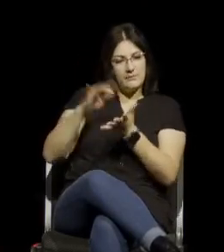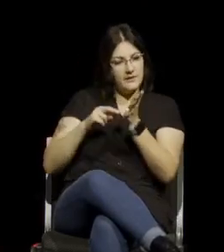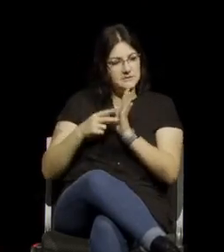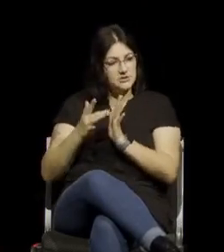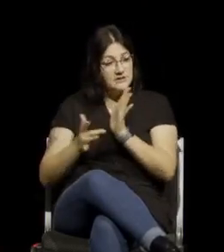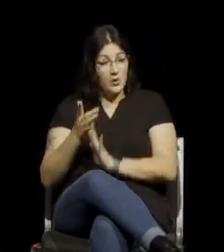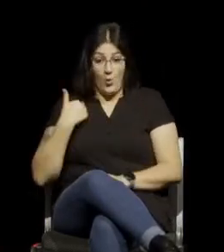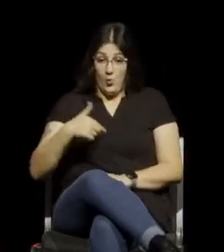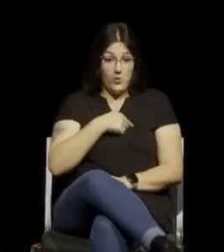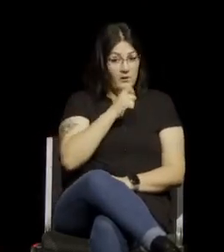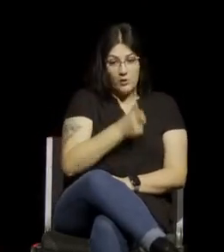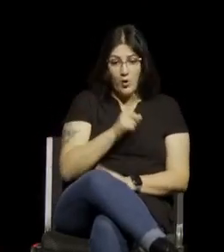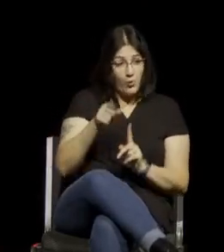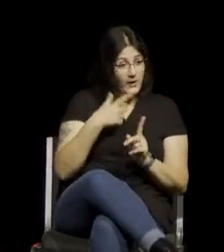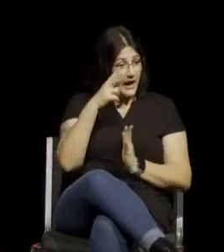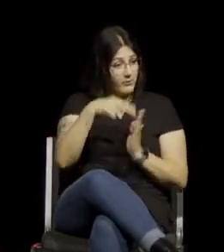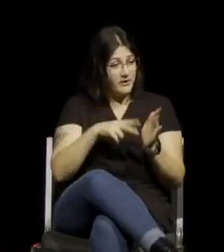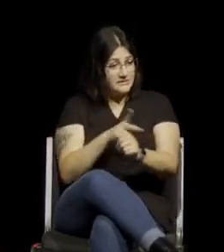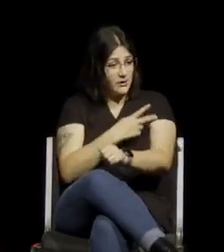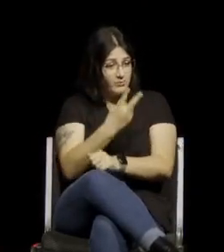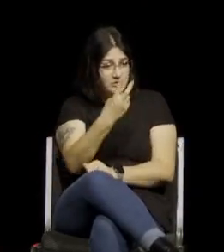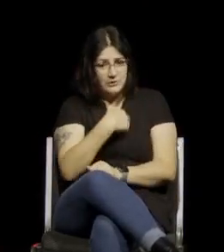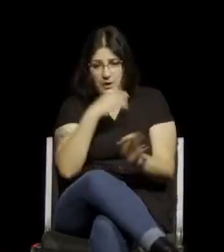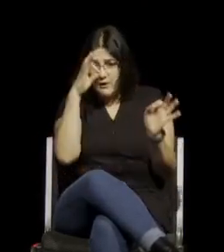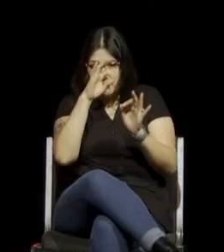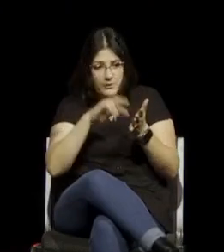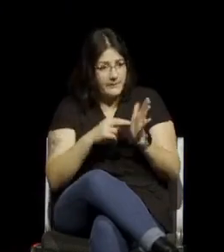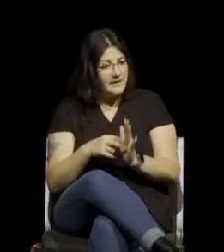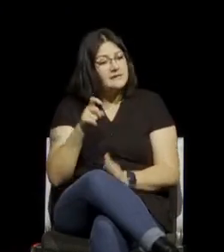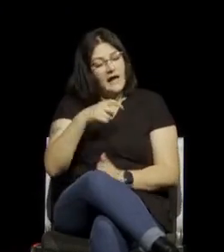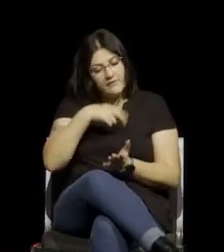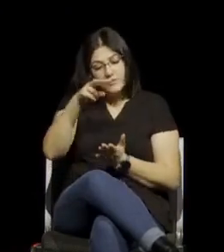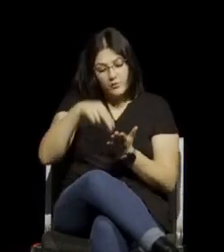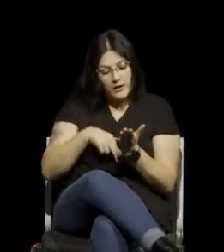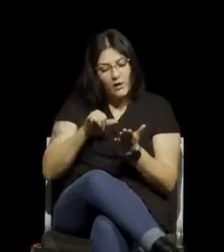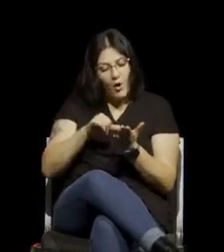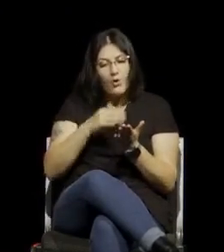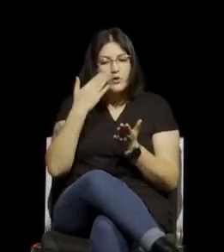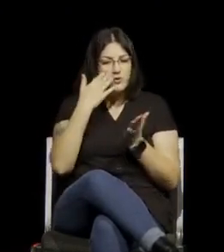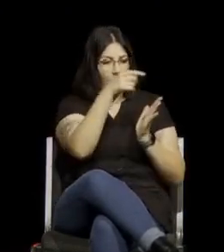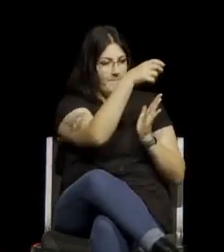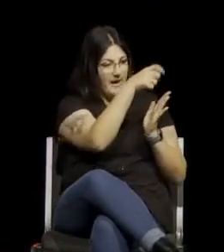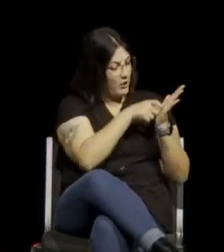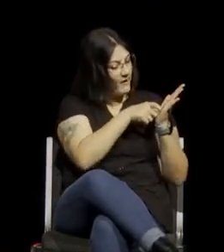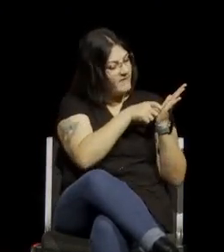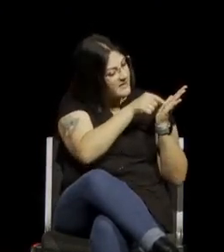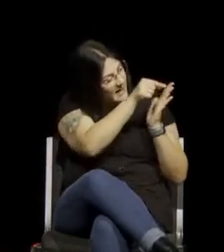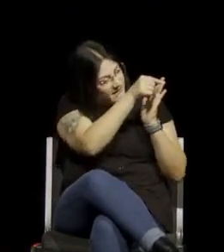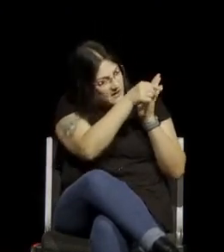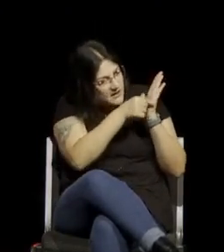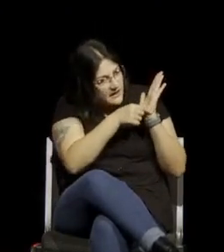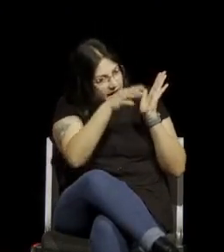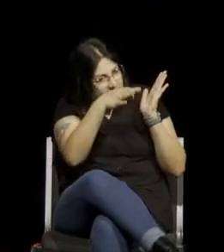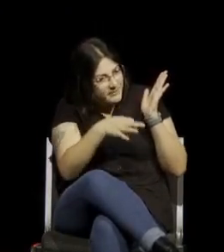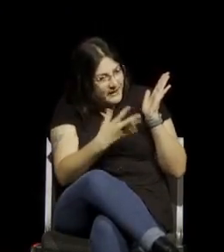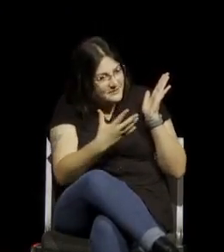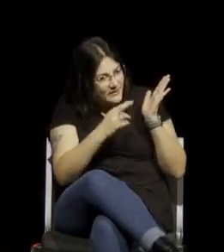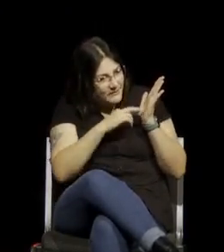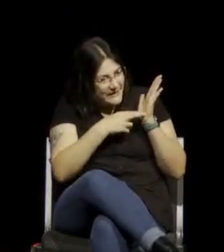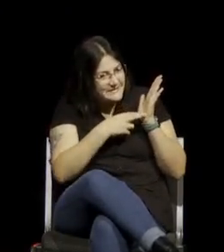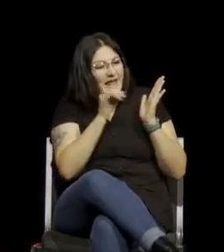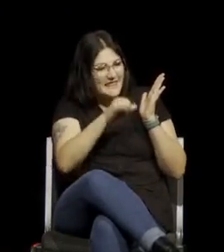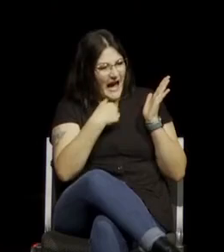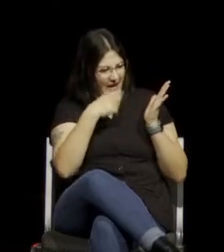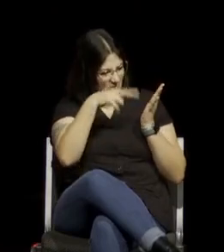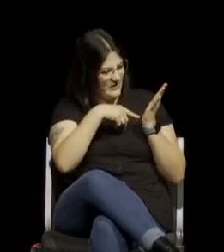We wouldn't. When I read Psalm 2, I have no idea what it's talking about. I have to go read the paragraphs of footnotes to help me to be able to allow it to soak in a little bit.